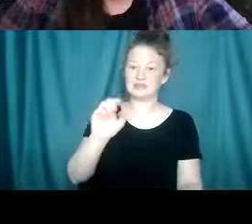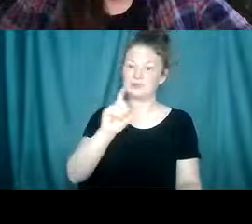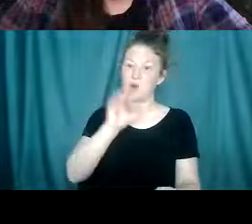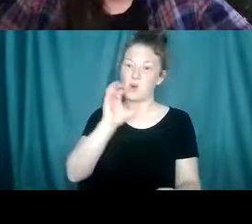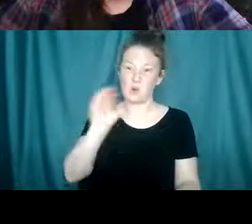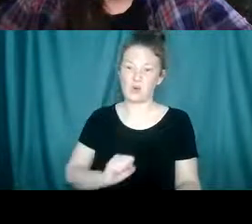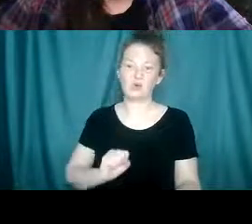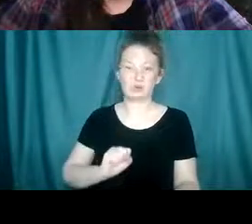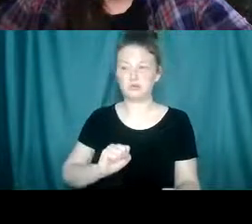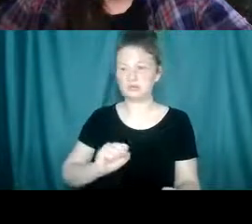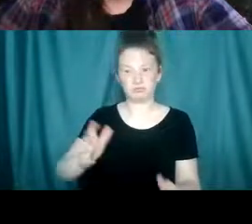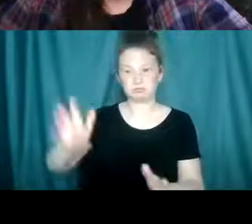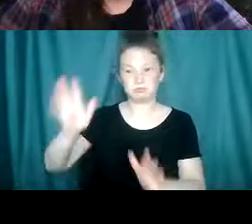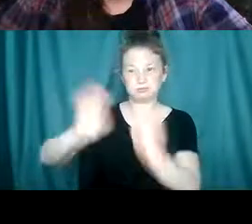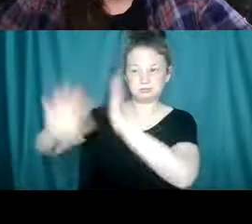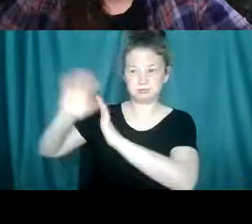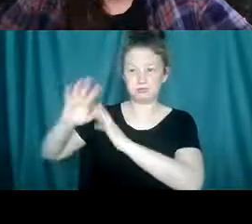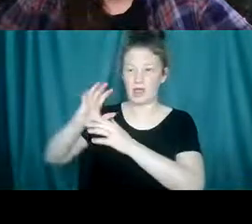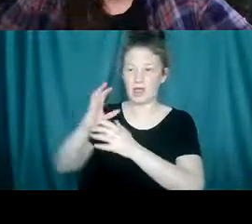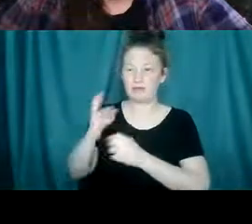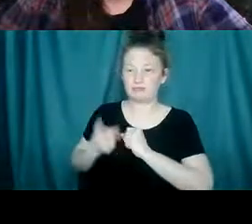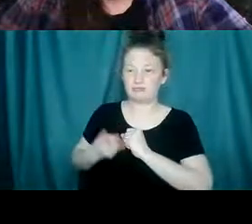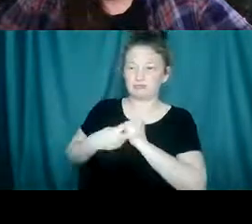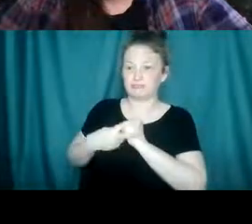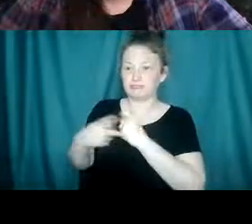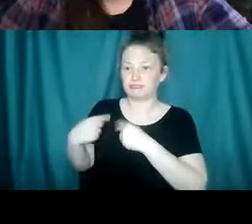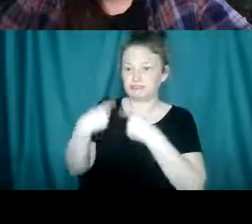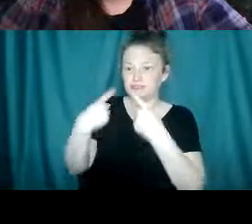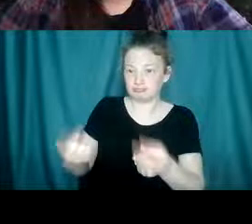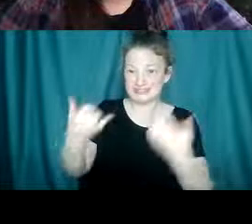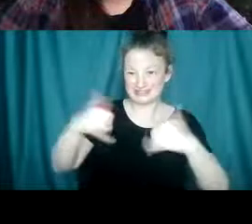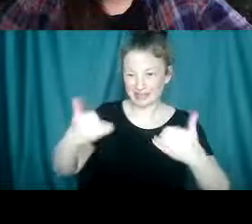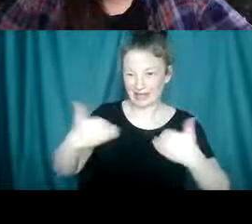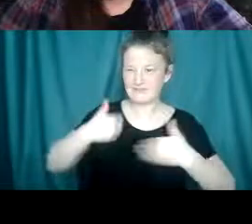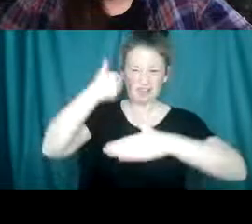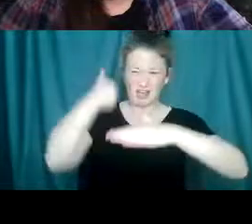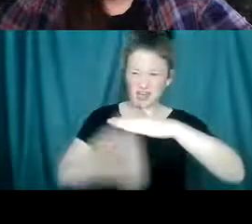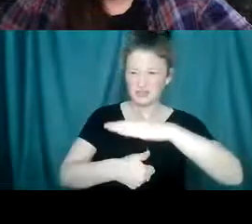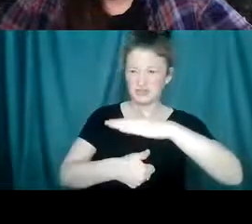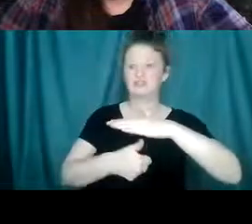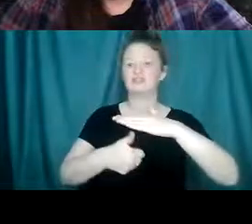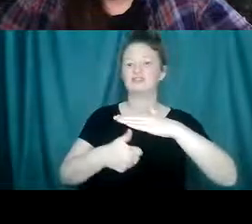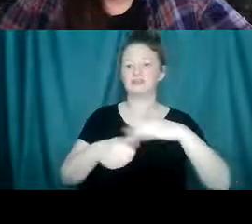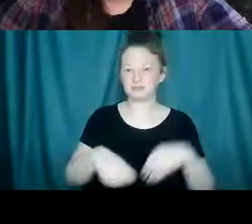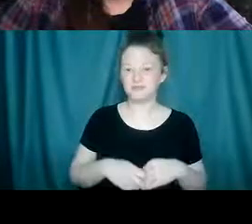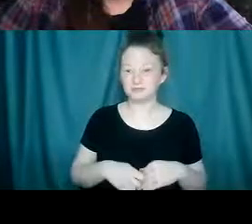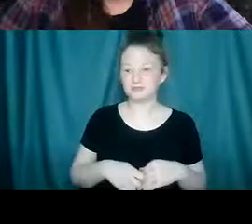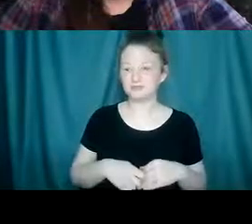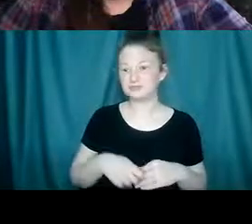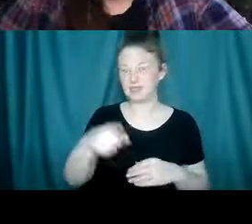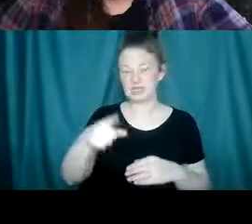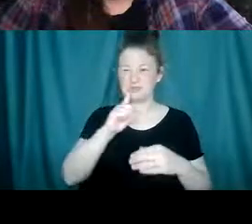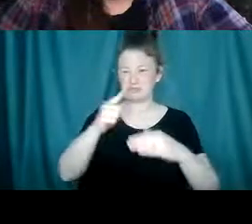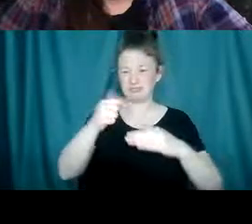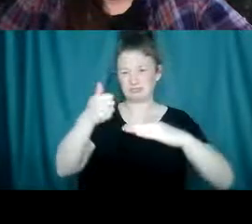it's ancient and it's got preserved. And that's why they are underneath the earth and in those oil reservoirs, buried